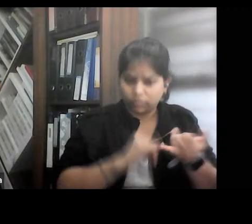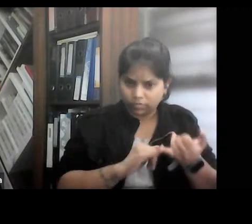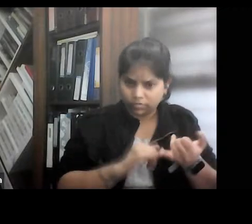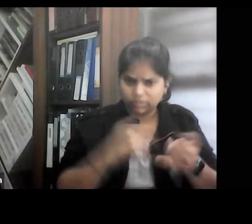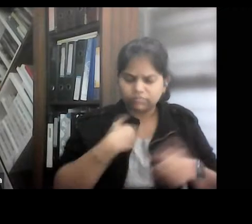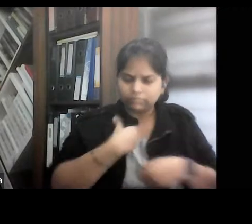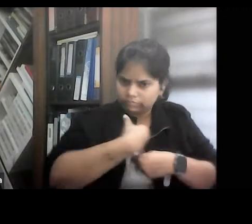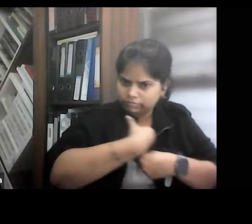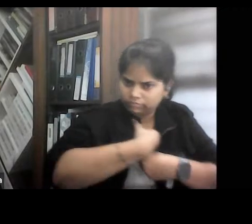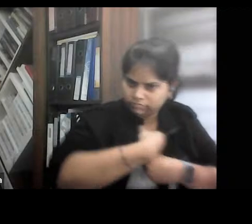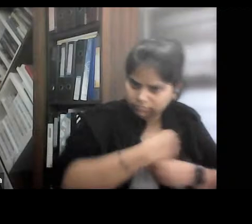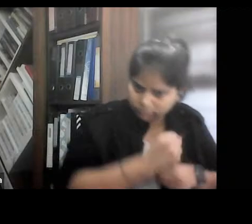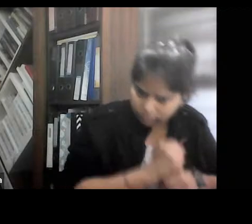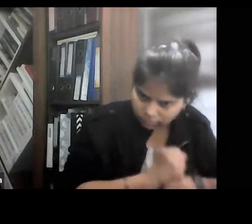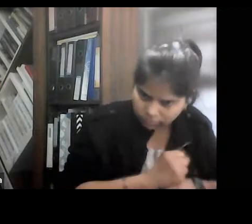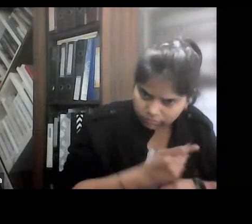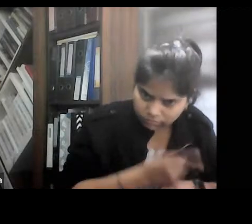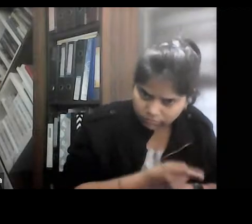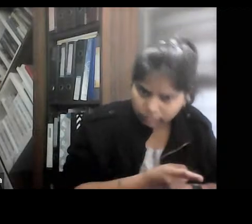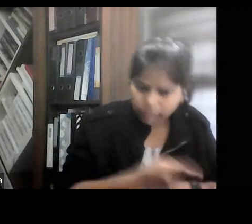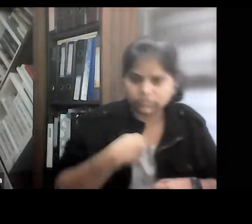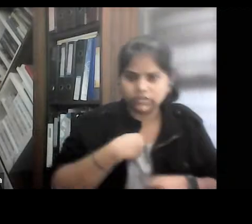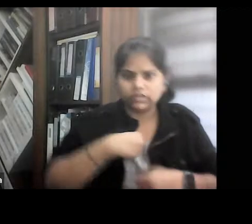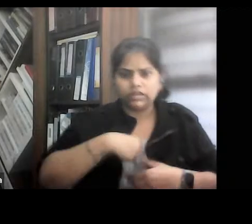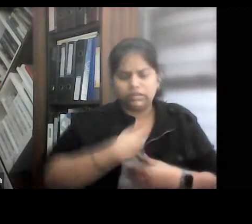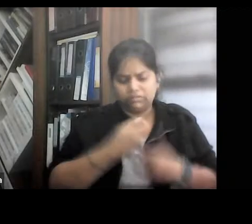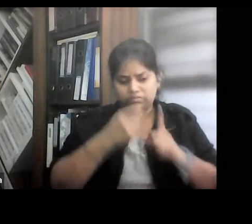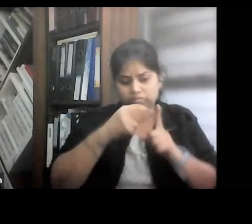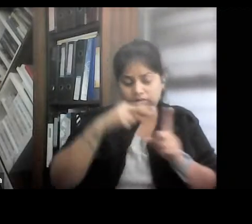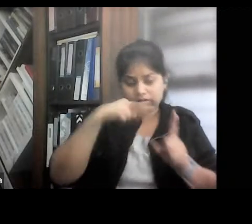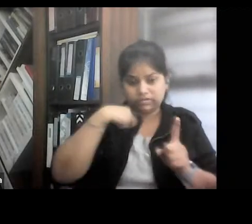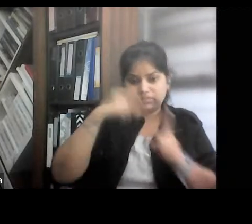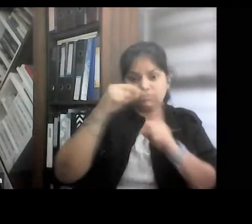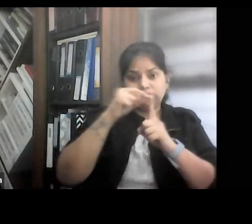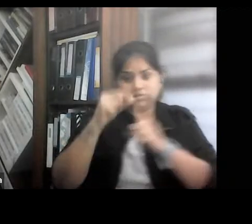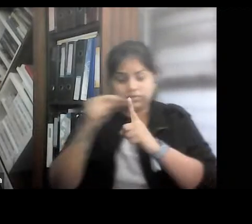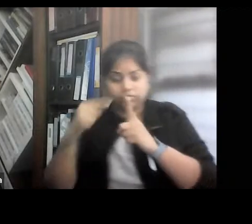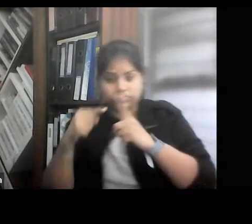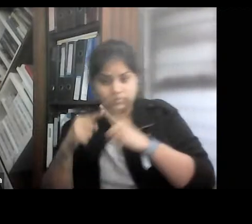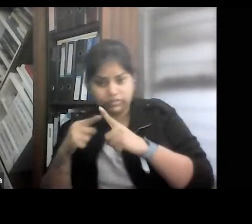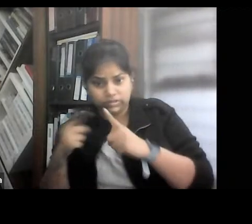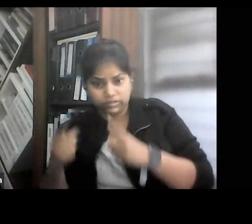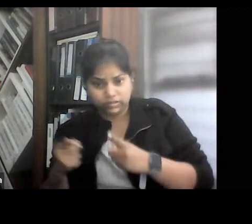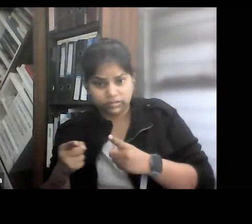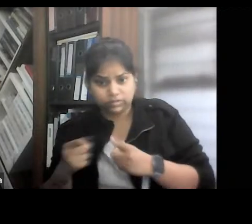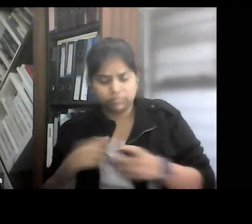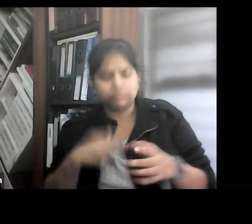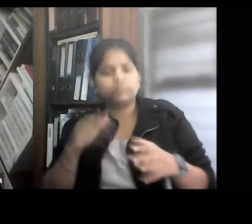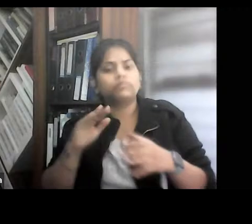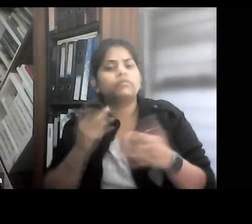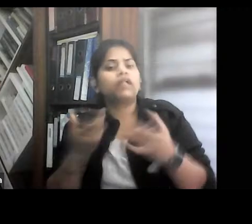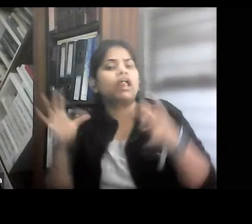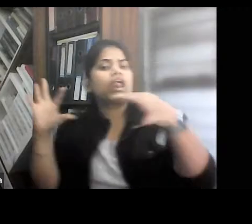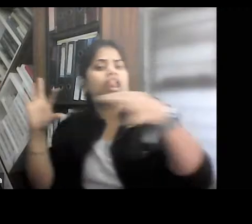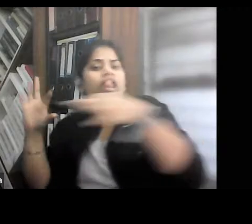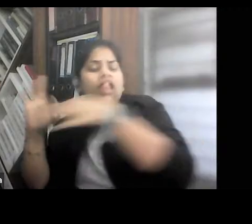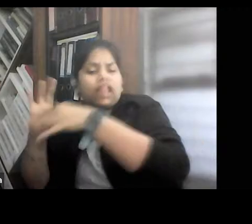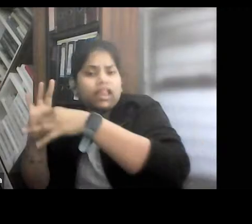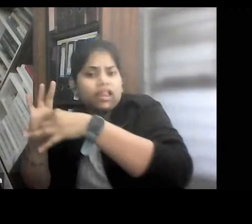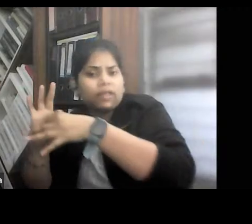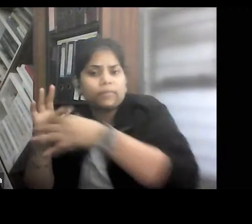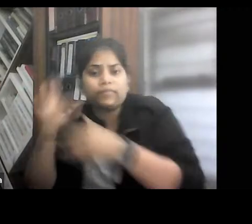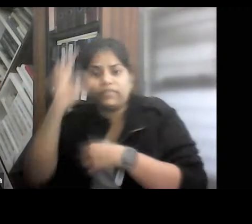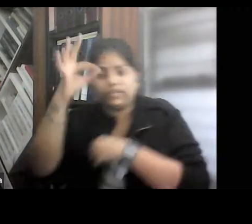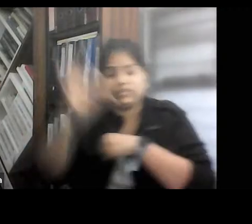the present aspect of my presentation by linking it to the future